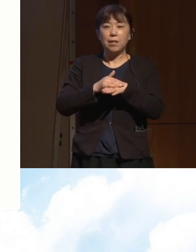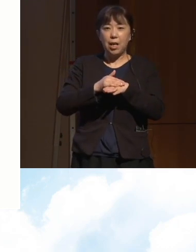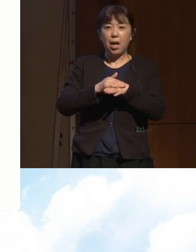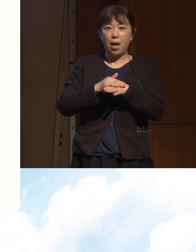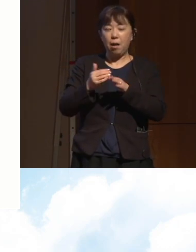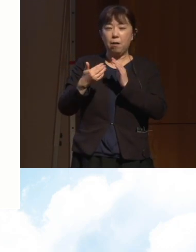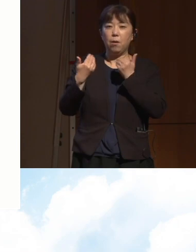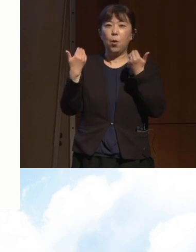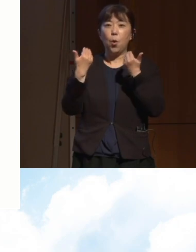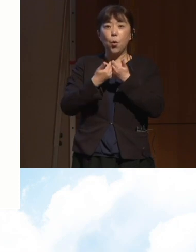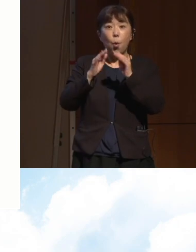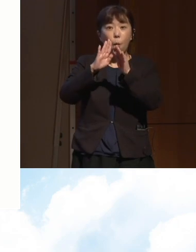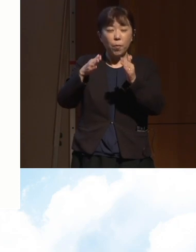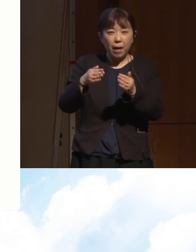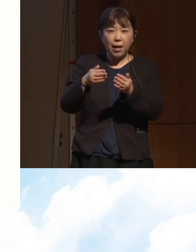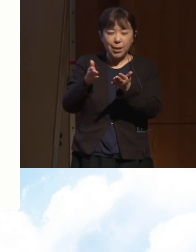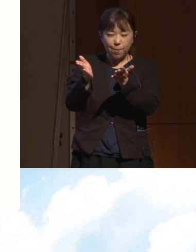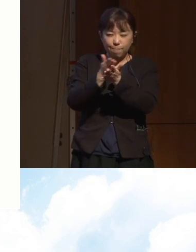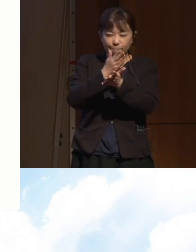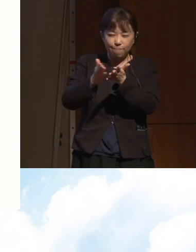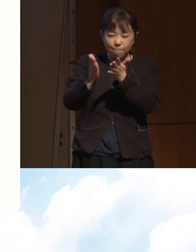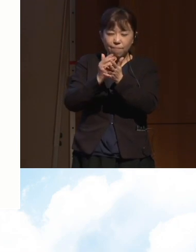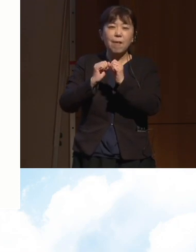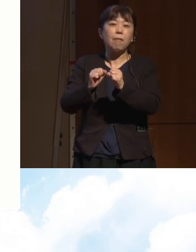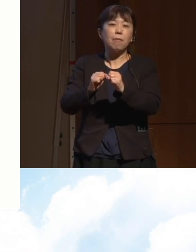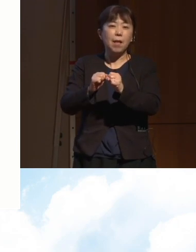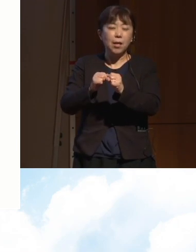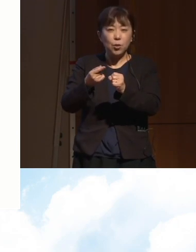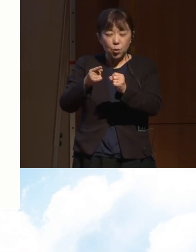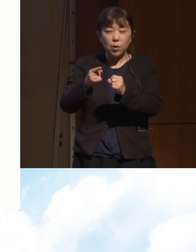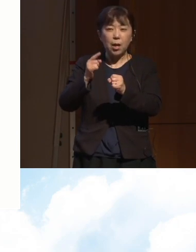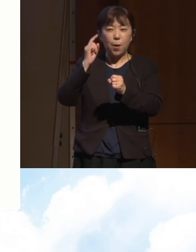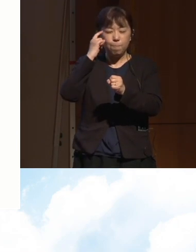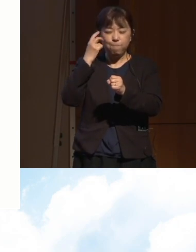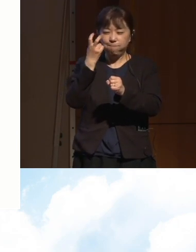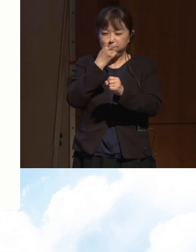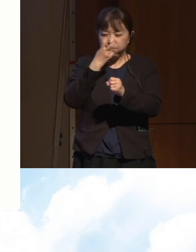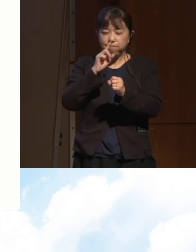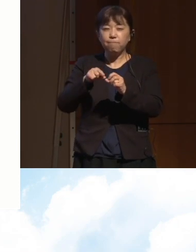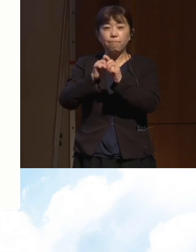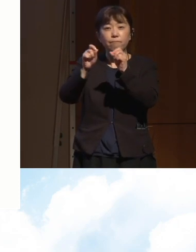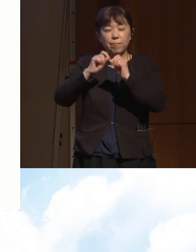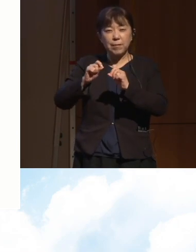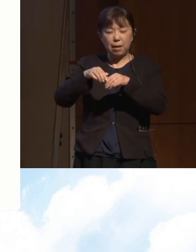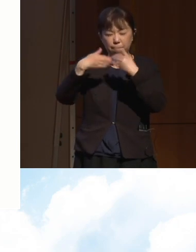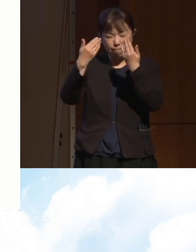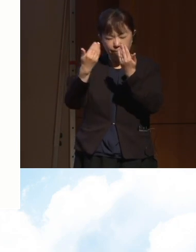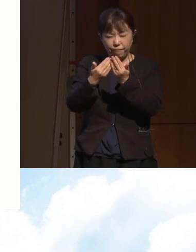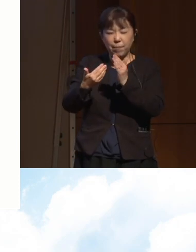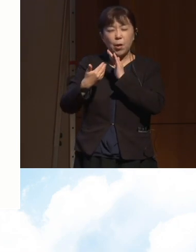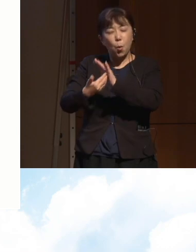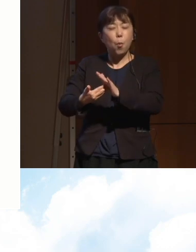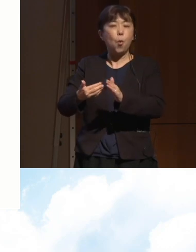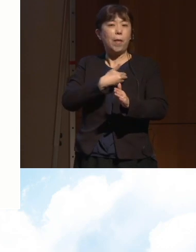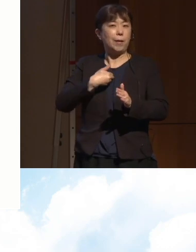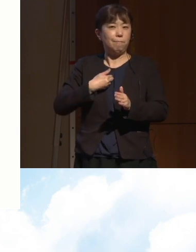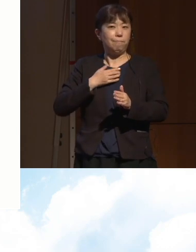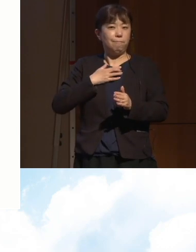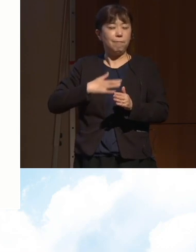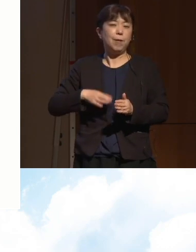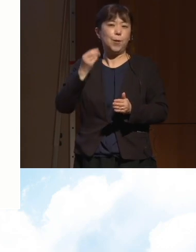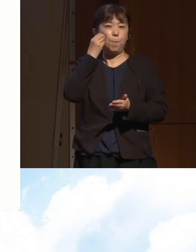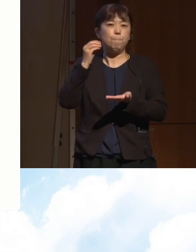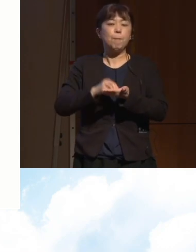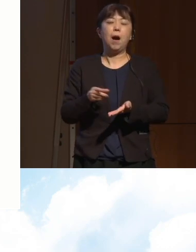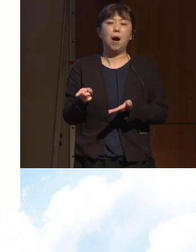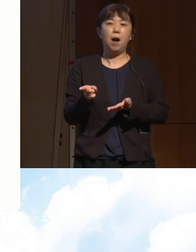it completely protected monkeys. So then Olivier Babaya, who's another trainee in my laboratory from the